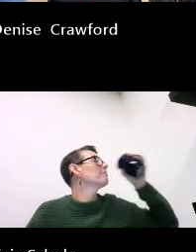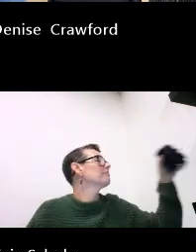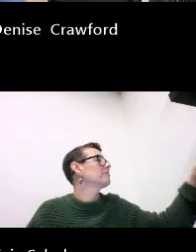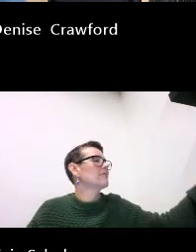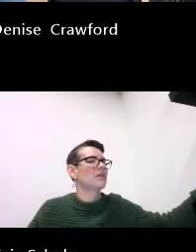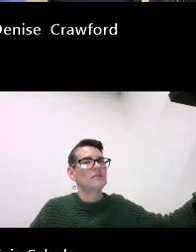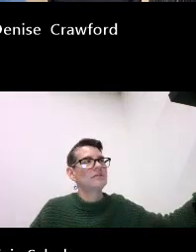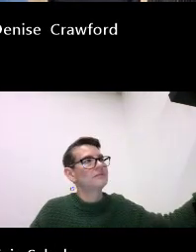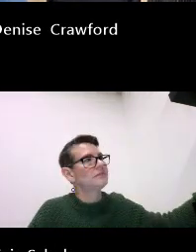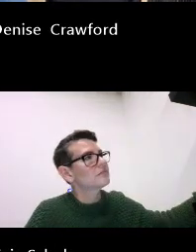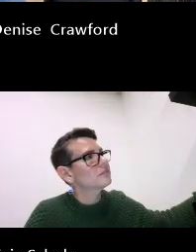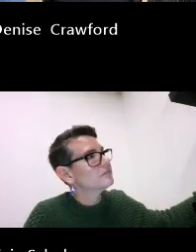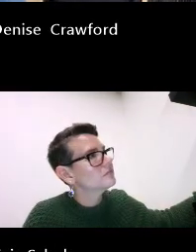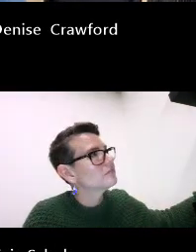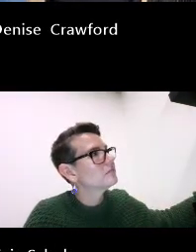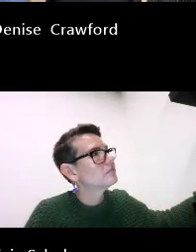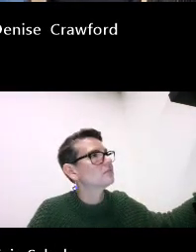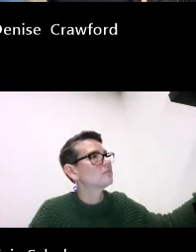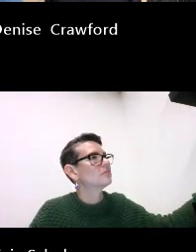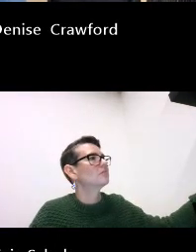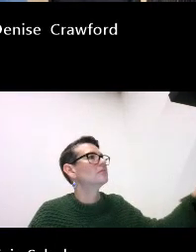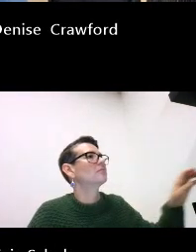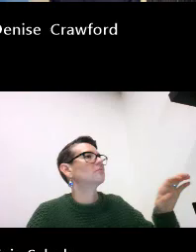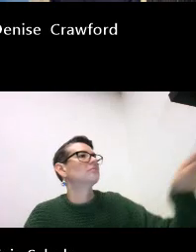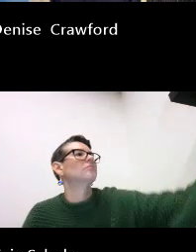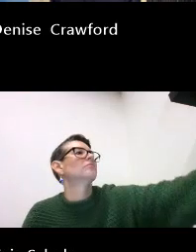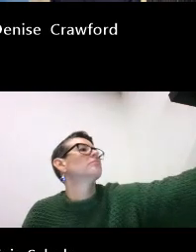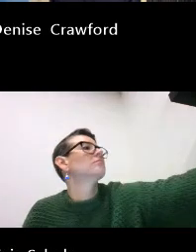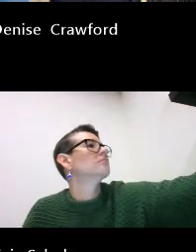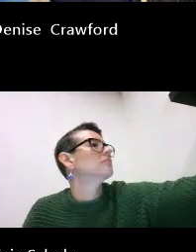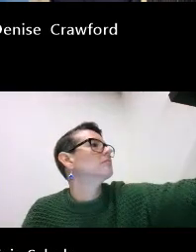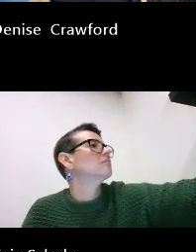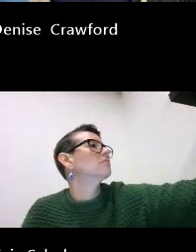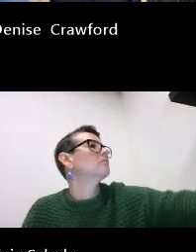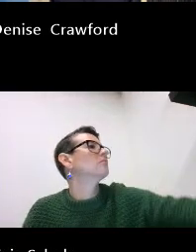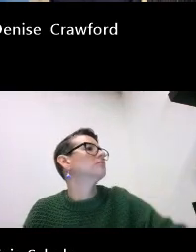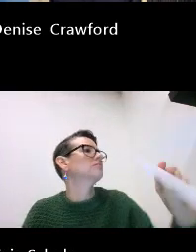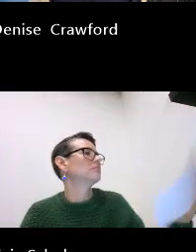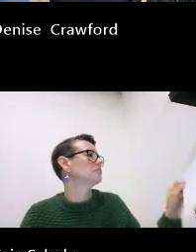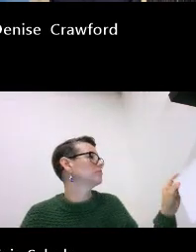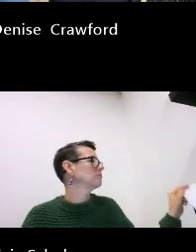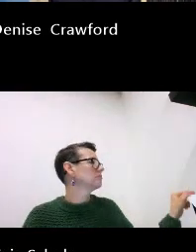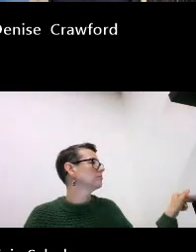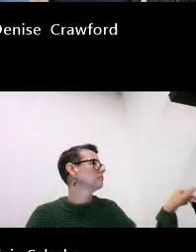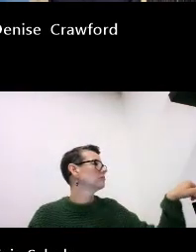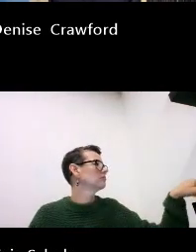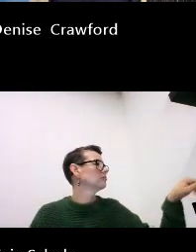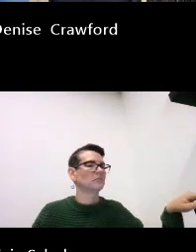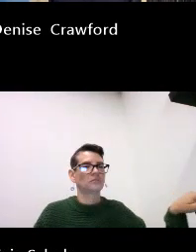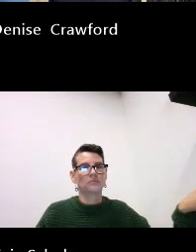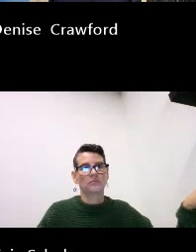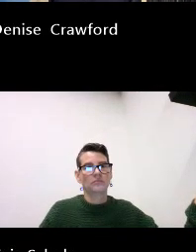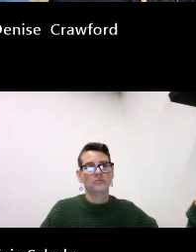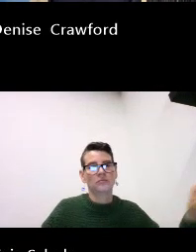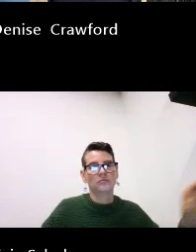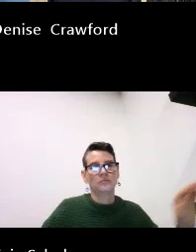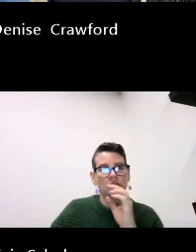organization, what you call them. So it's going to be the same name for the same tools. It's just your